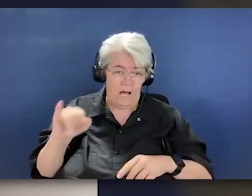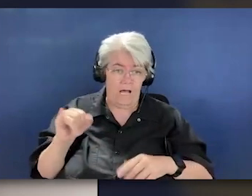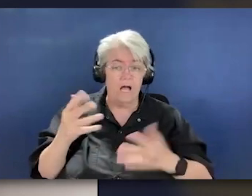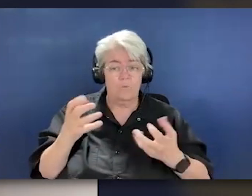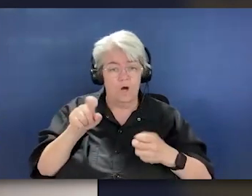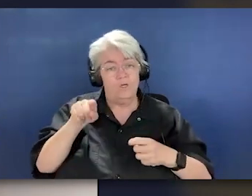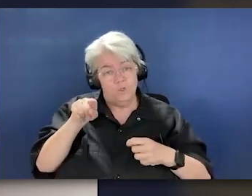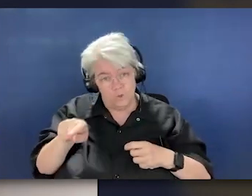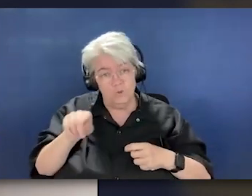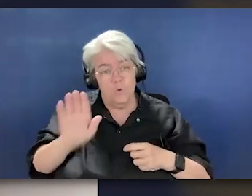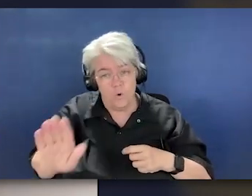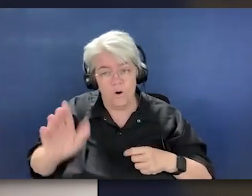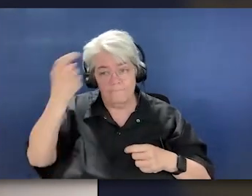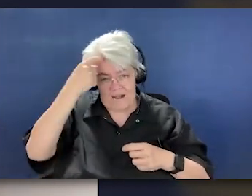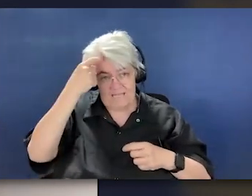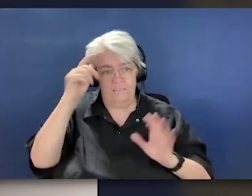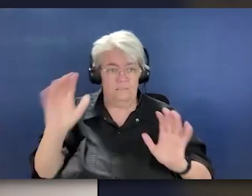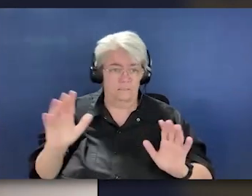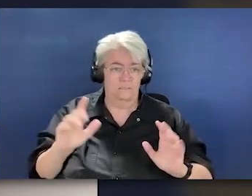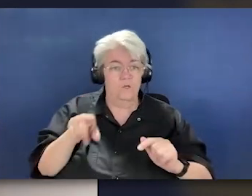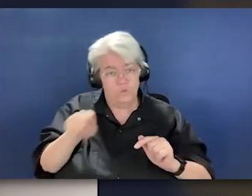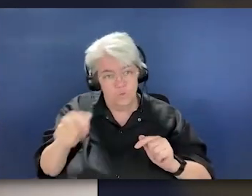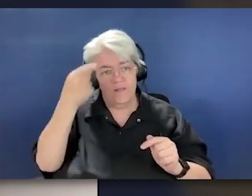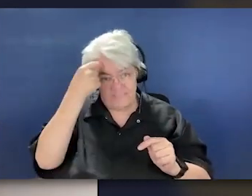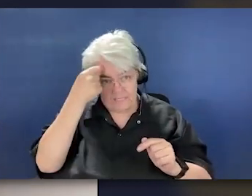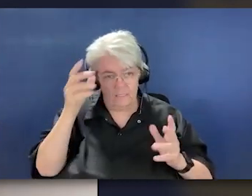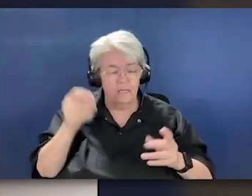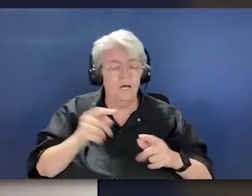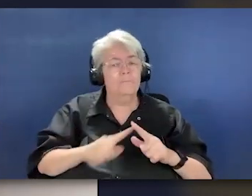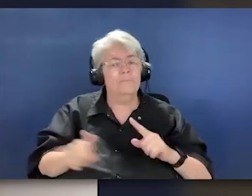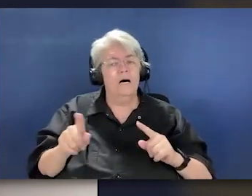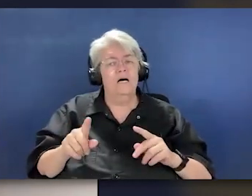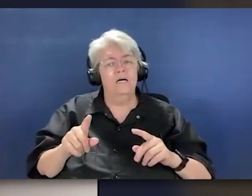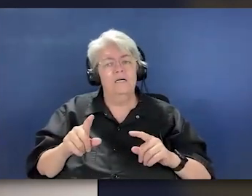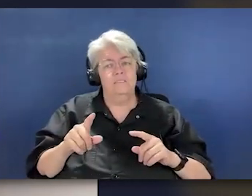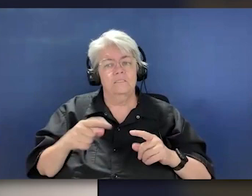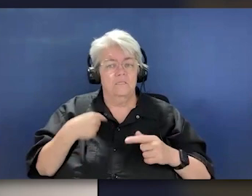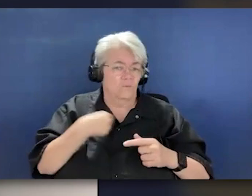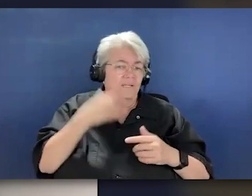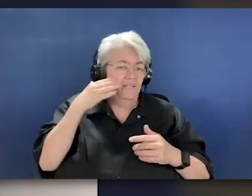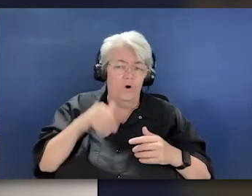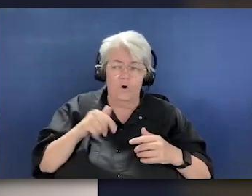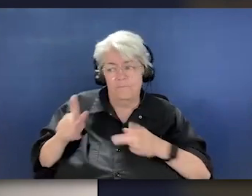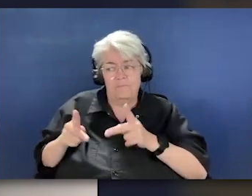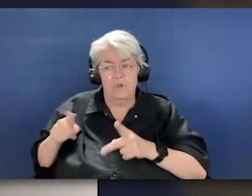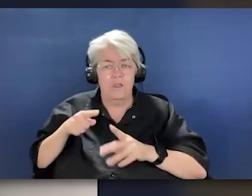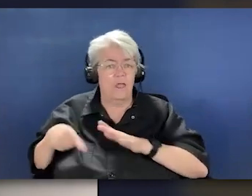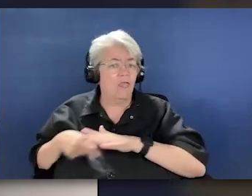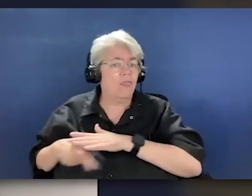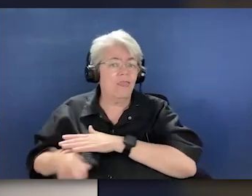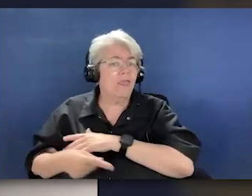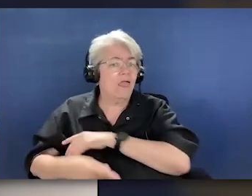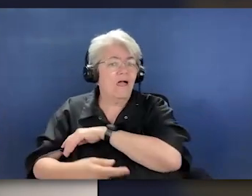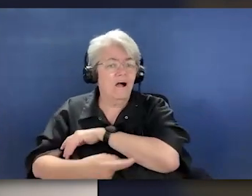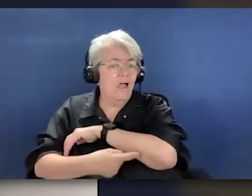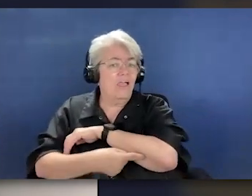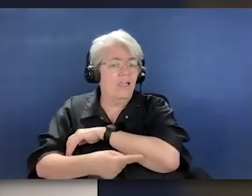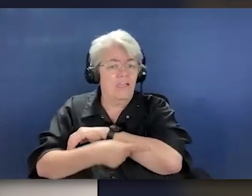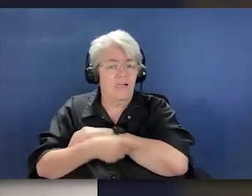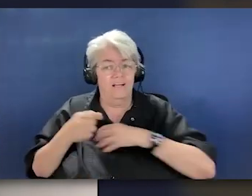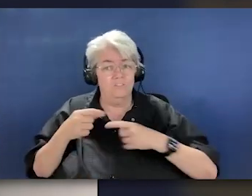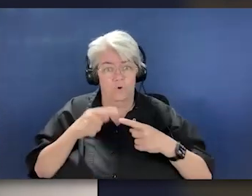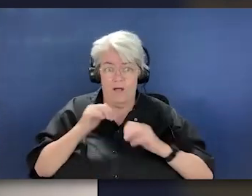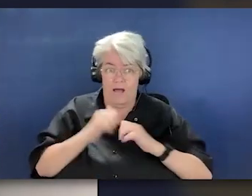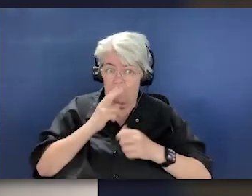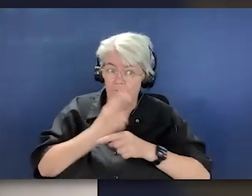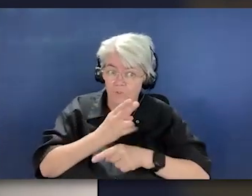assignments or courses. But ultimately, you know, we understand that people want to use this tool. And so how can we use it ethically and